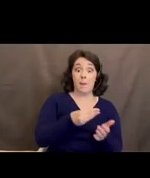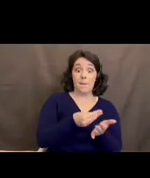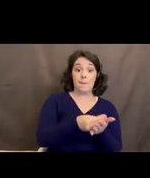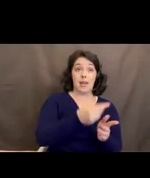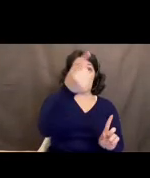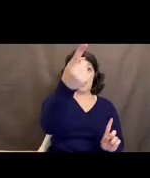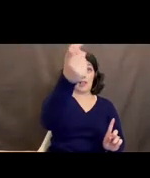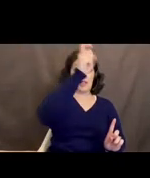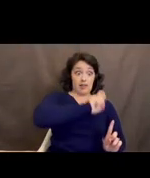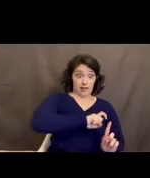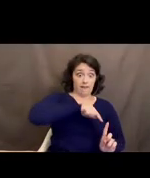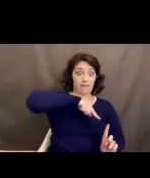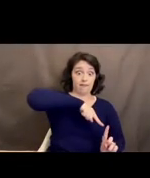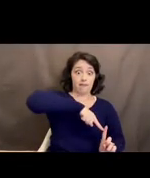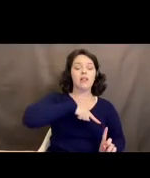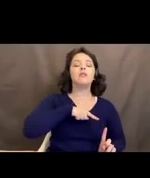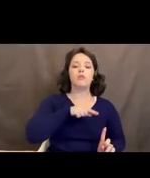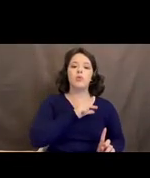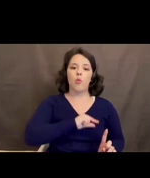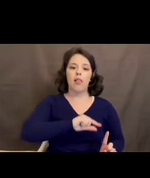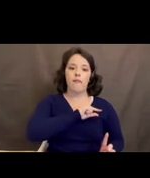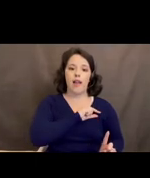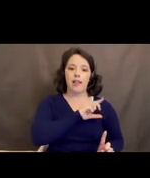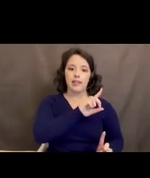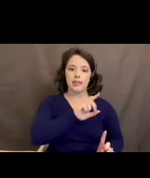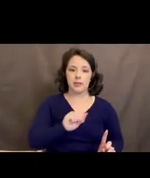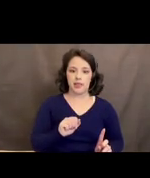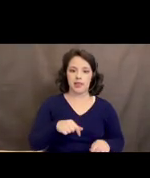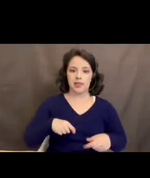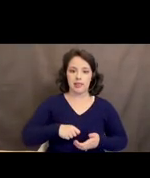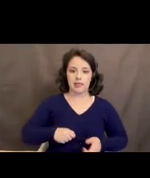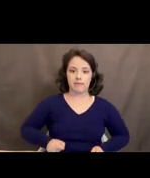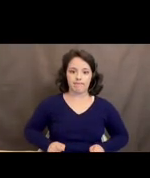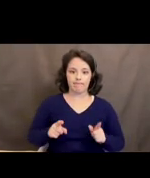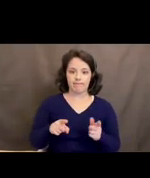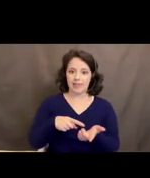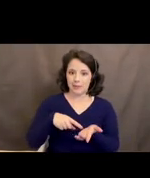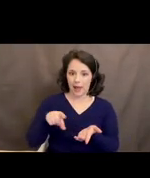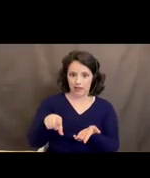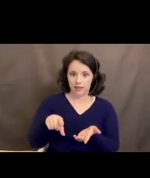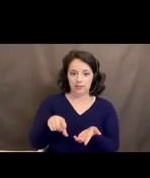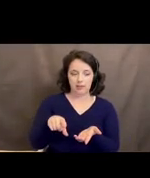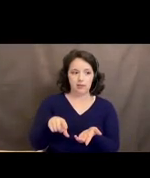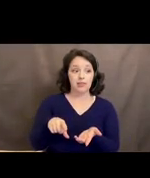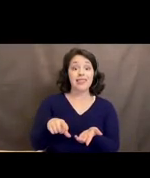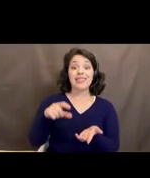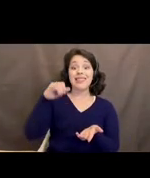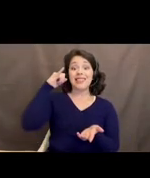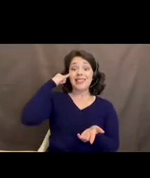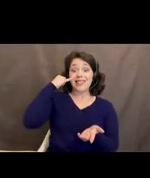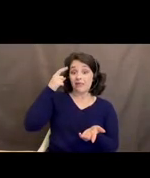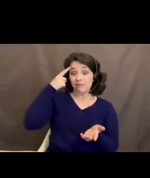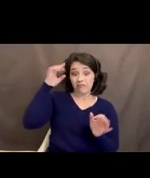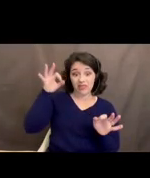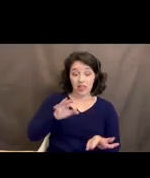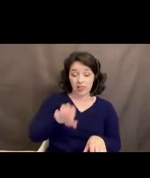RP decides to deposit those funds back into the ABLE account, it does count towards the annual